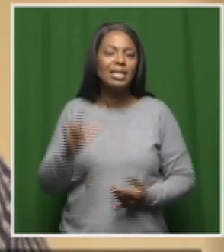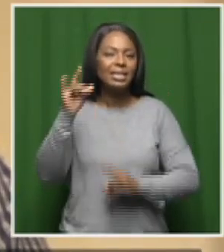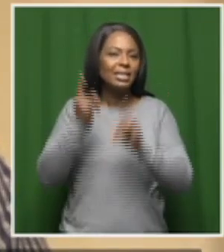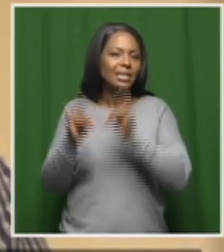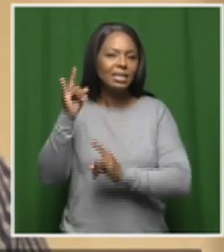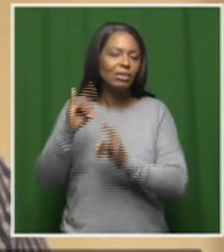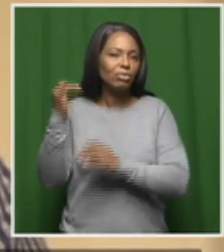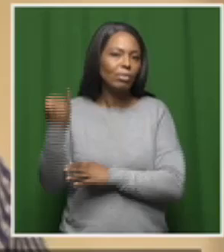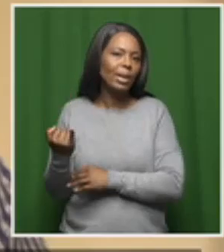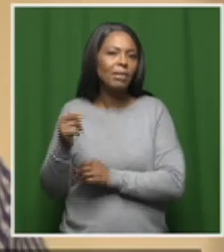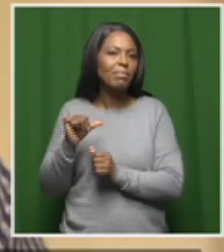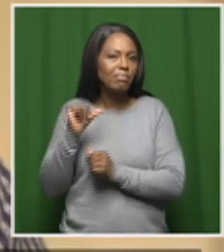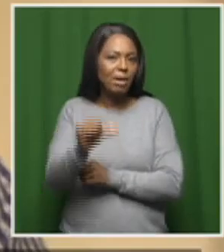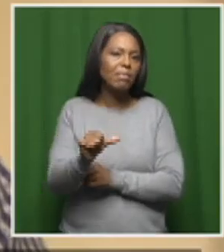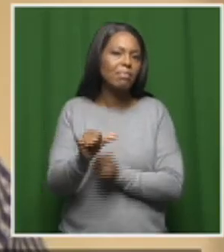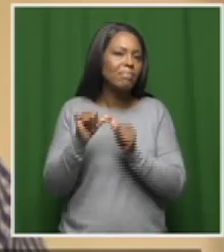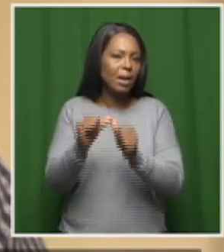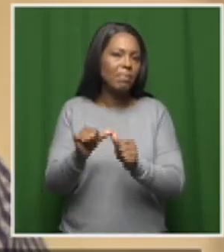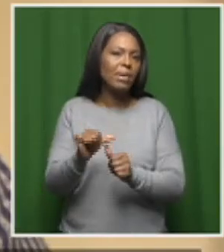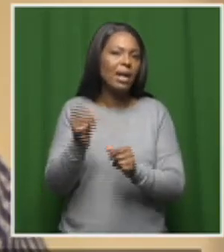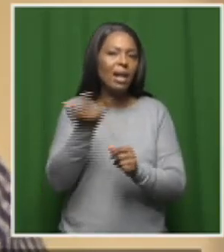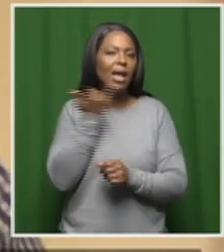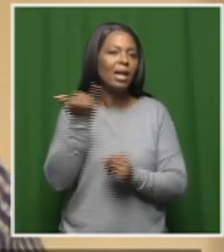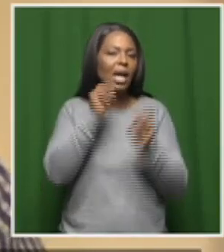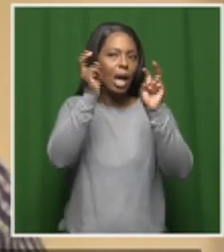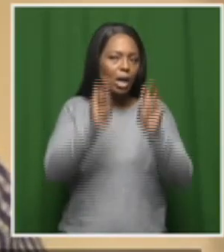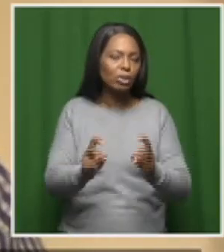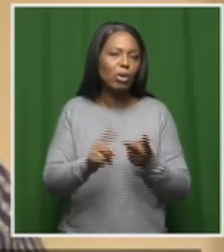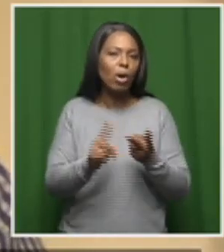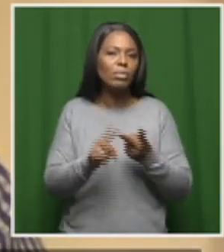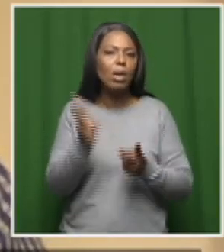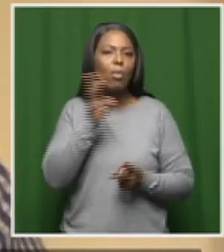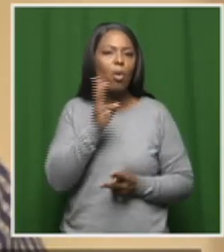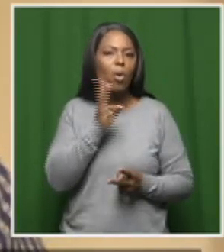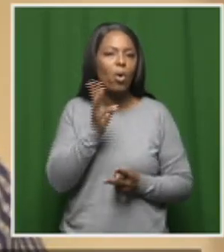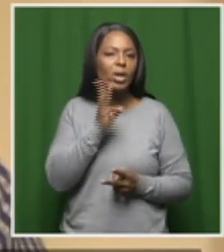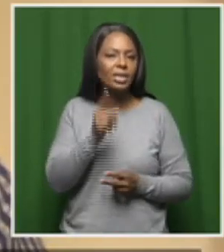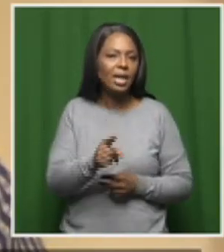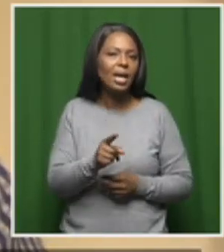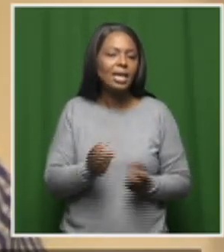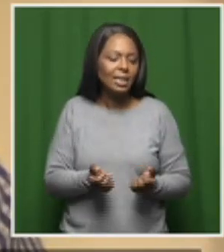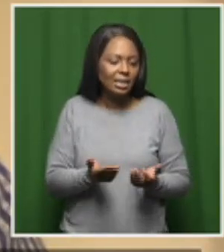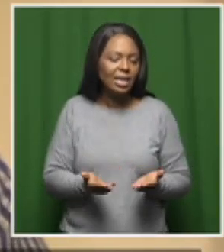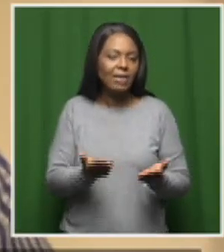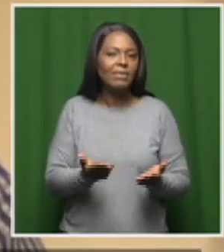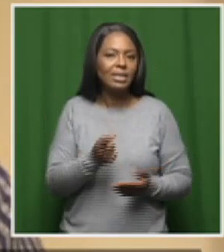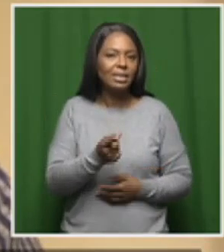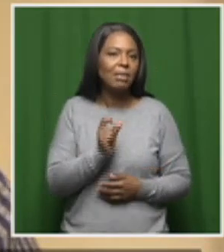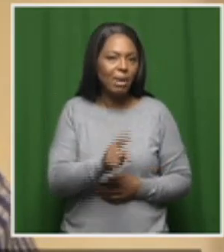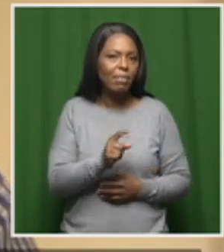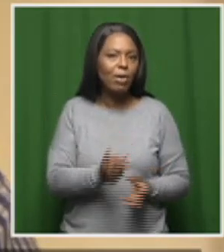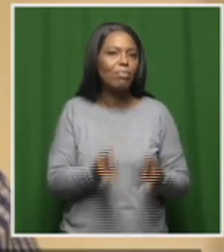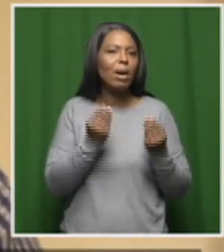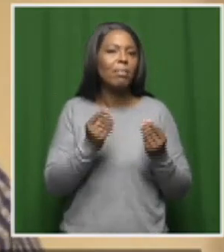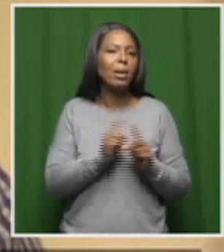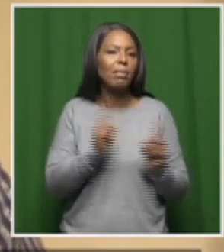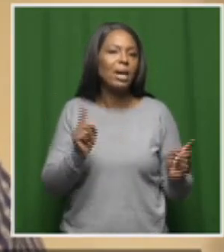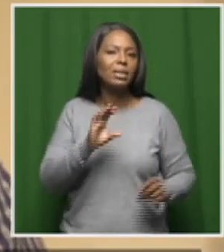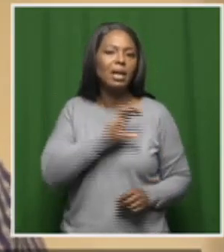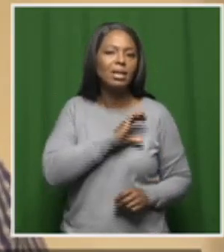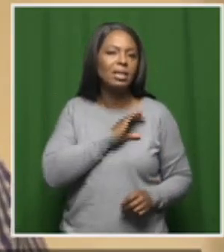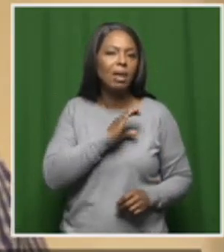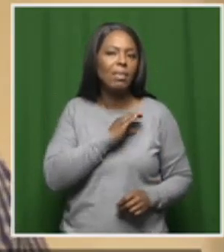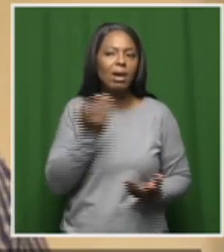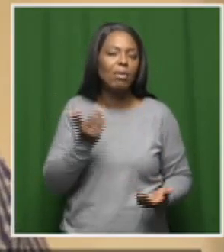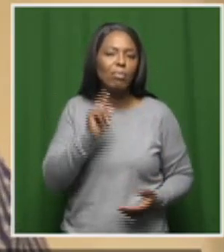the service providers like Eskom and Run Water for the same services that the customer is not willing to pay. So we have started that. And if